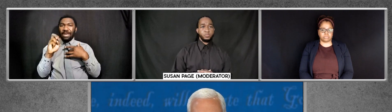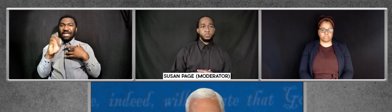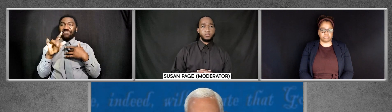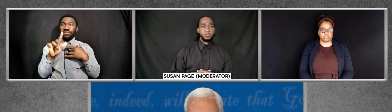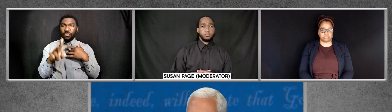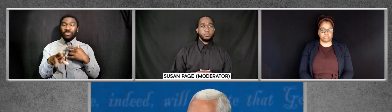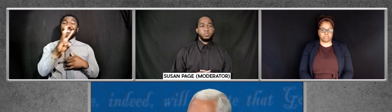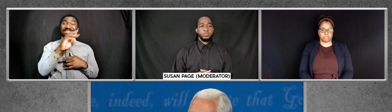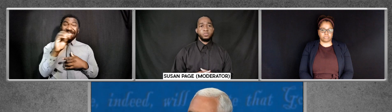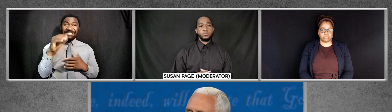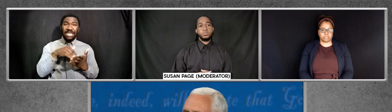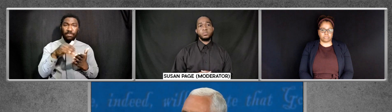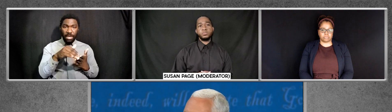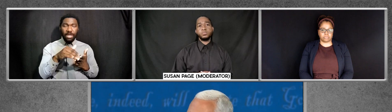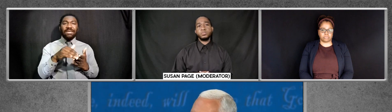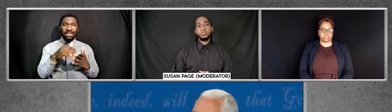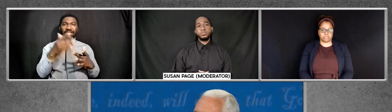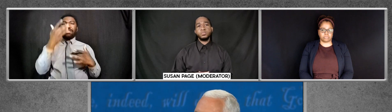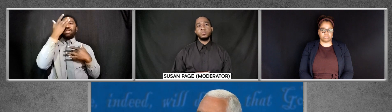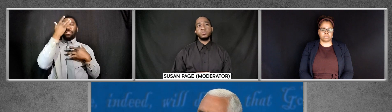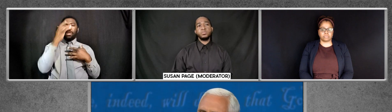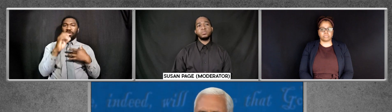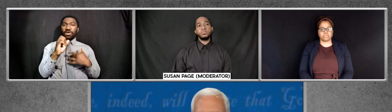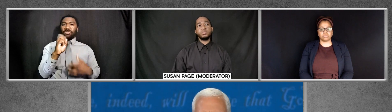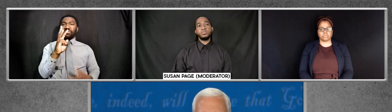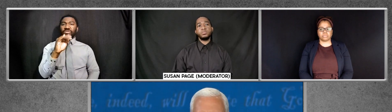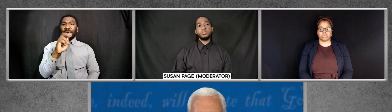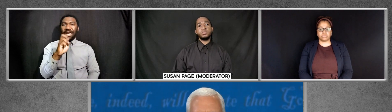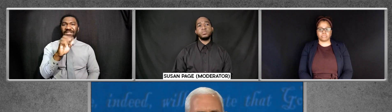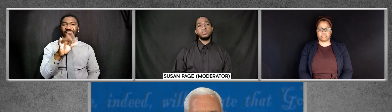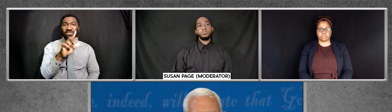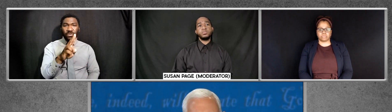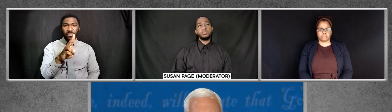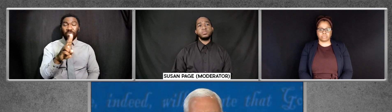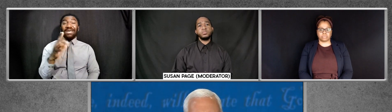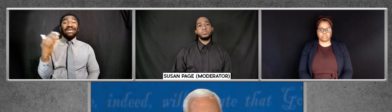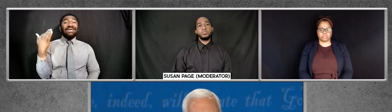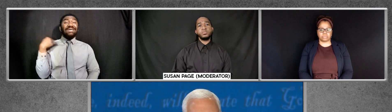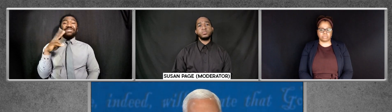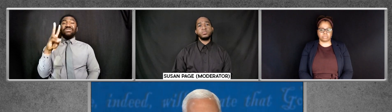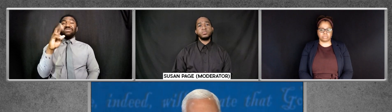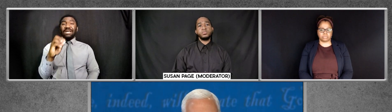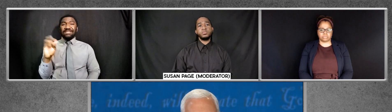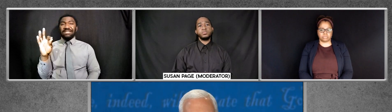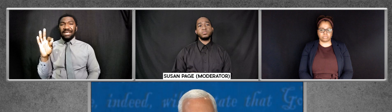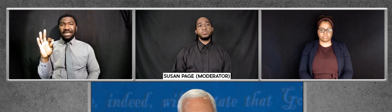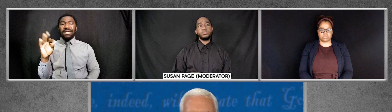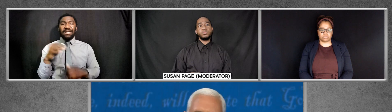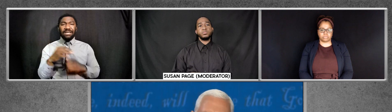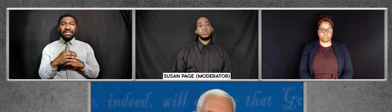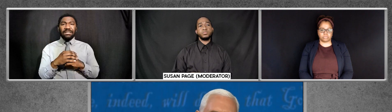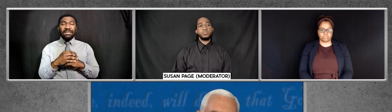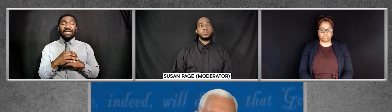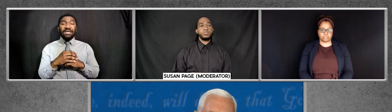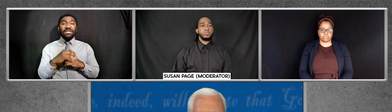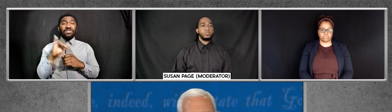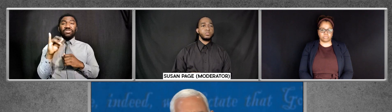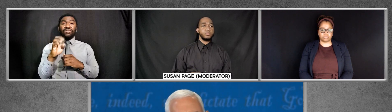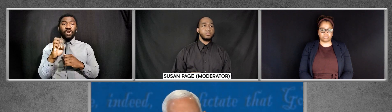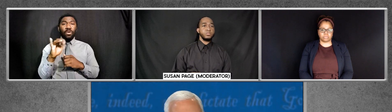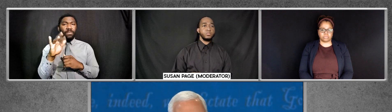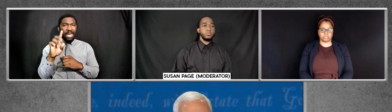lethal as the coronavirus, in 2009, when Joe Biden was vice president, we would have lost 2 million American lives. His own chief